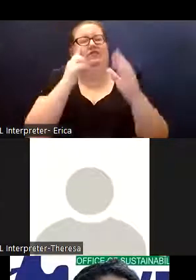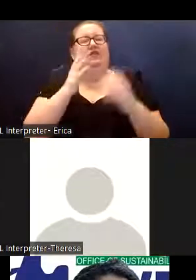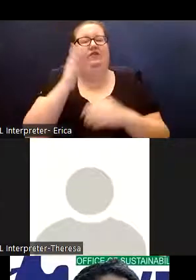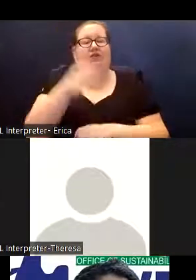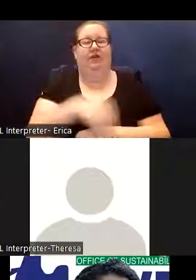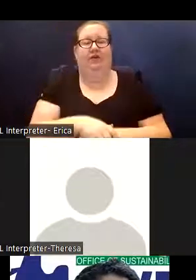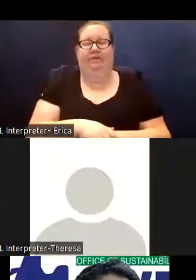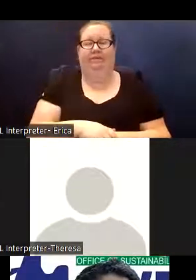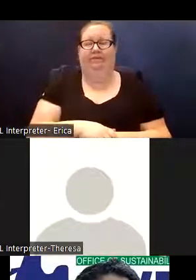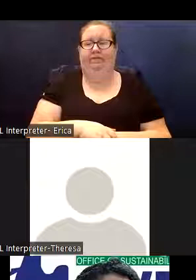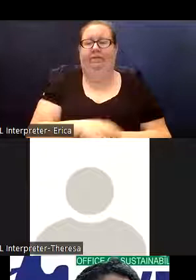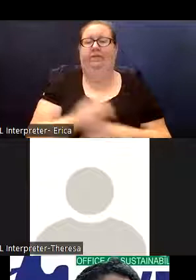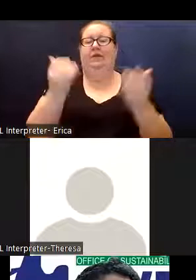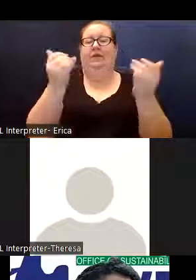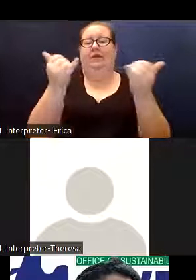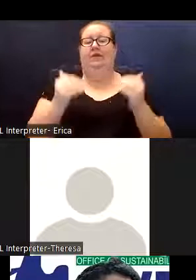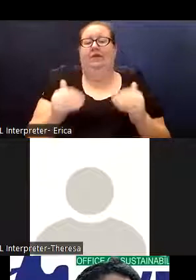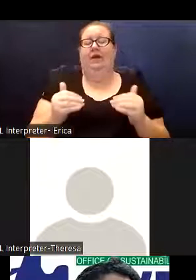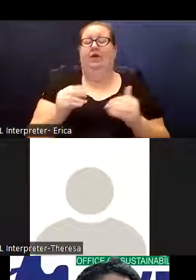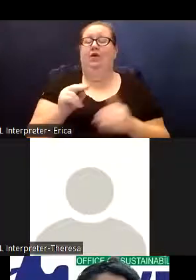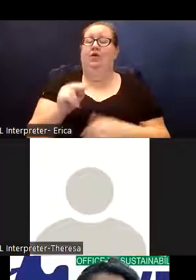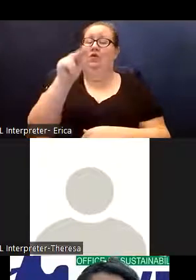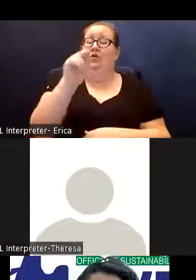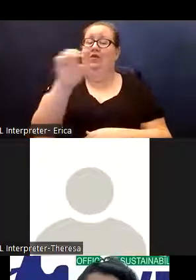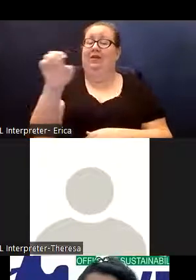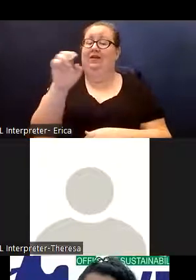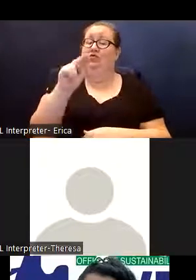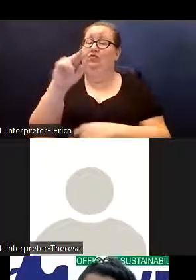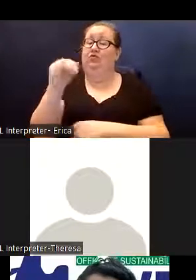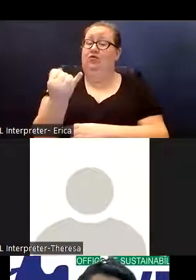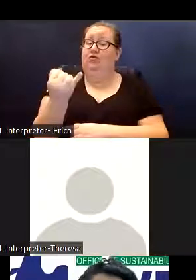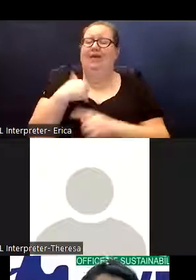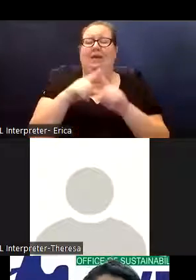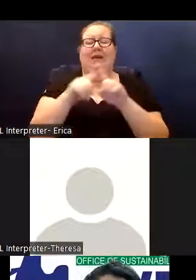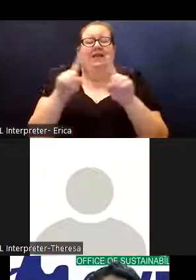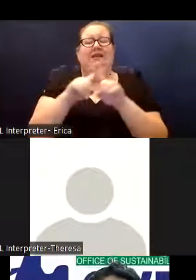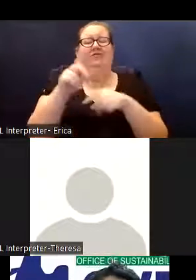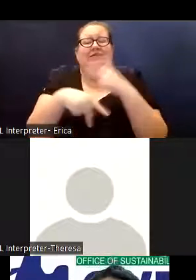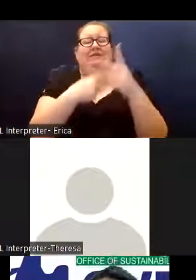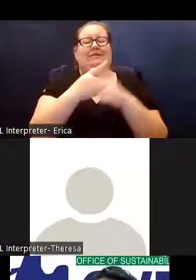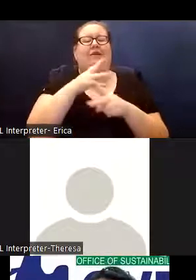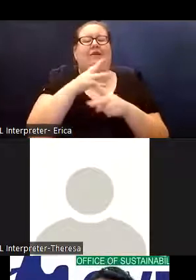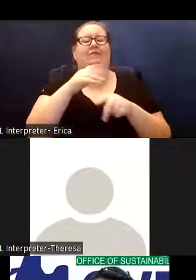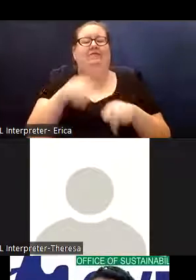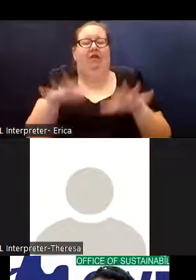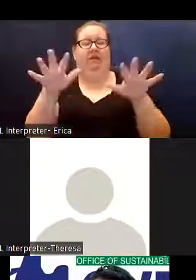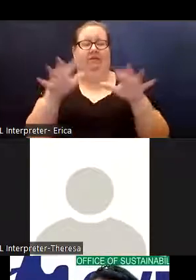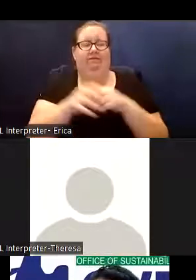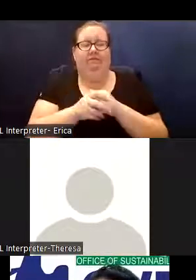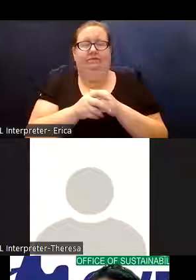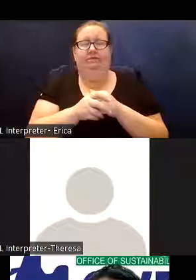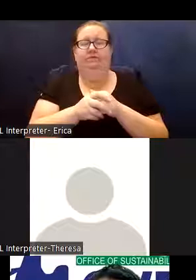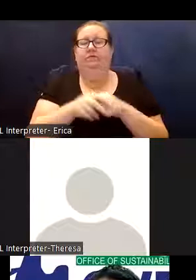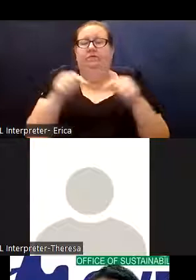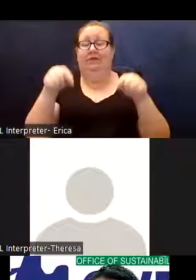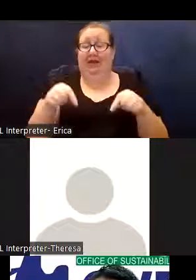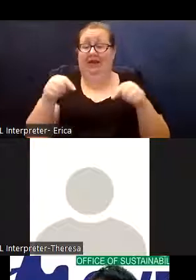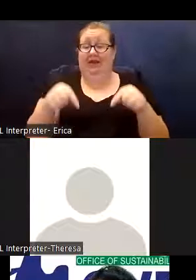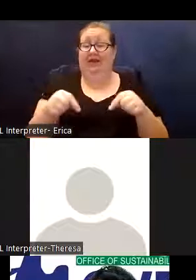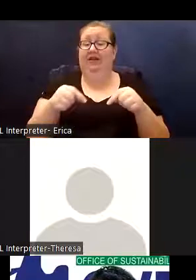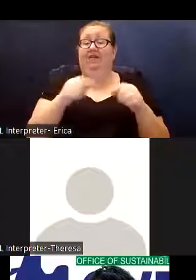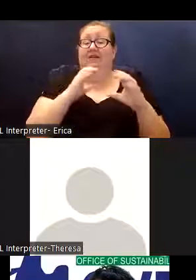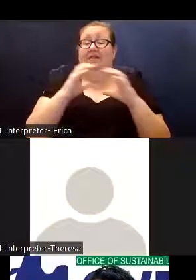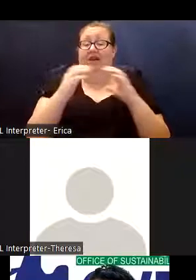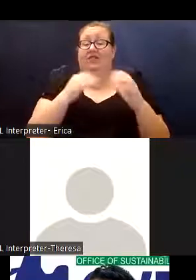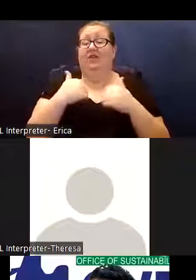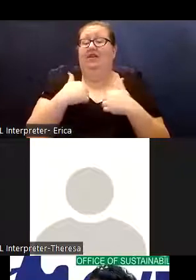Now, Northeastern New Jersey faces many different sources of flooding. This conversation entails heavy